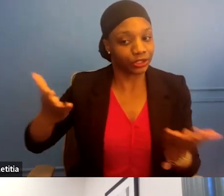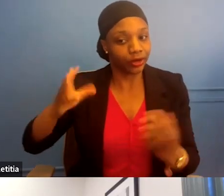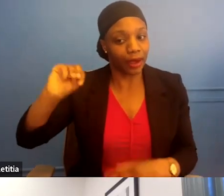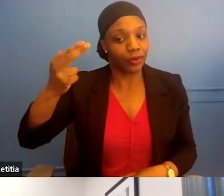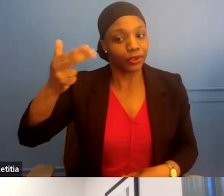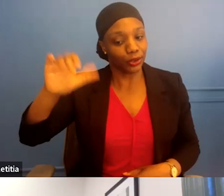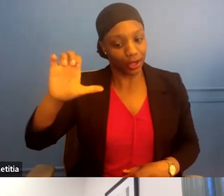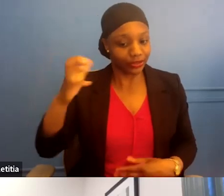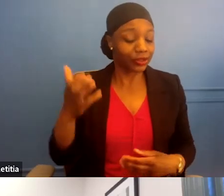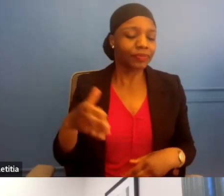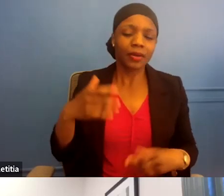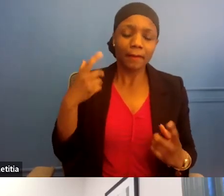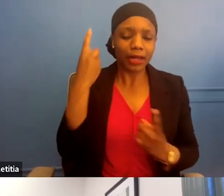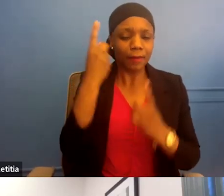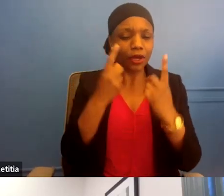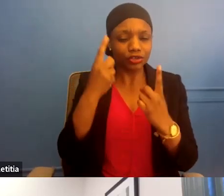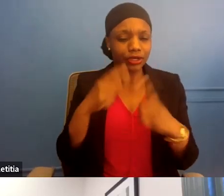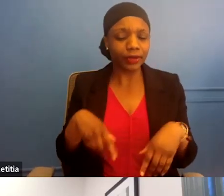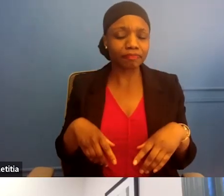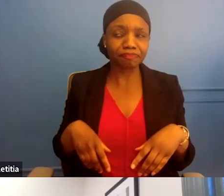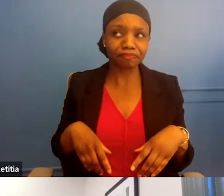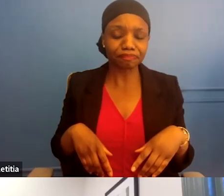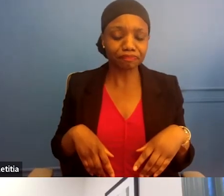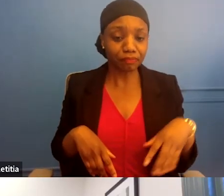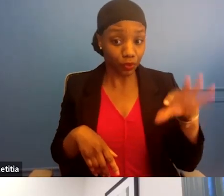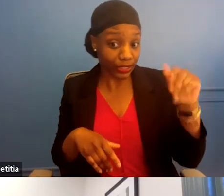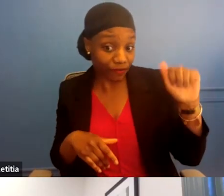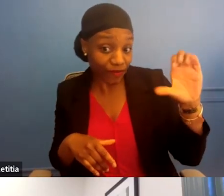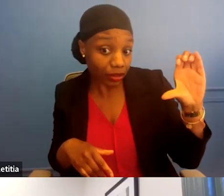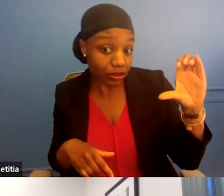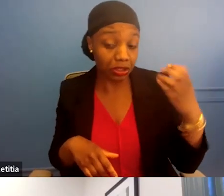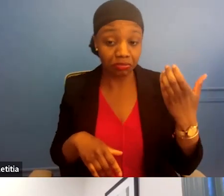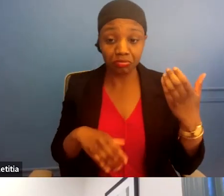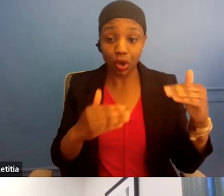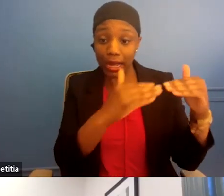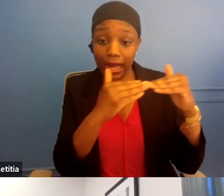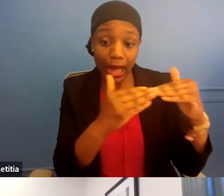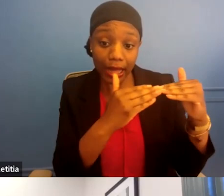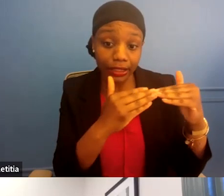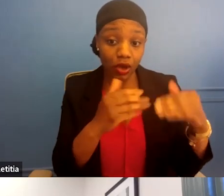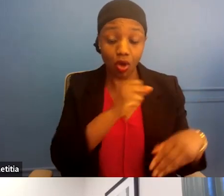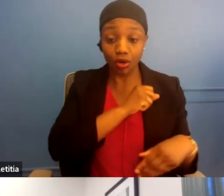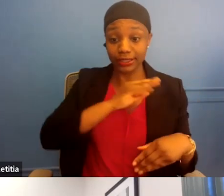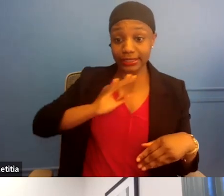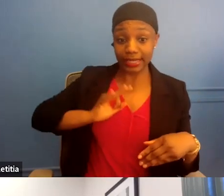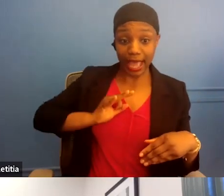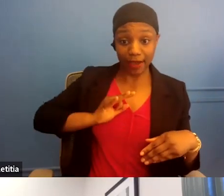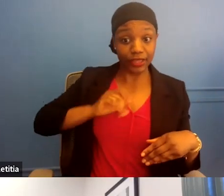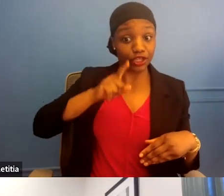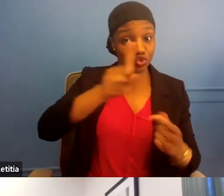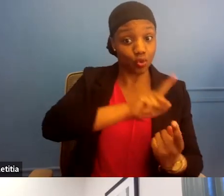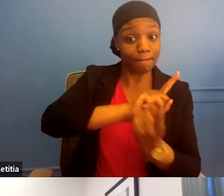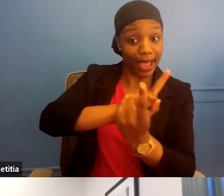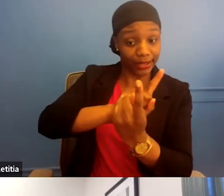wondering, though, whether it was a faculty person or some other person, maybe a fellow student or a staff person that you might have gotten to know, if there was